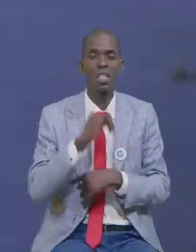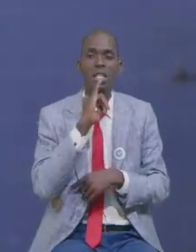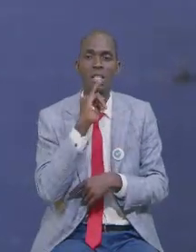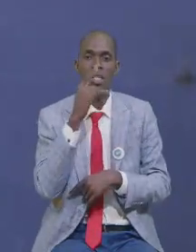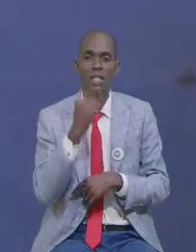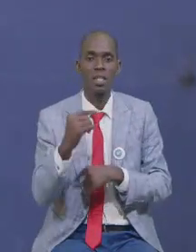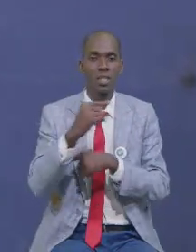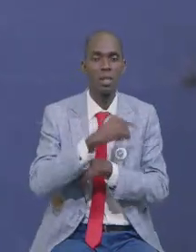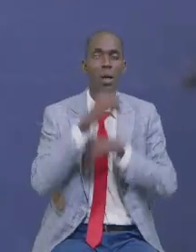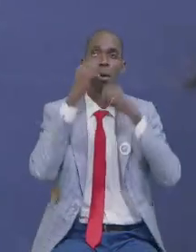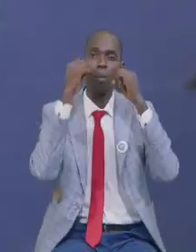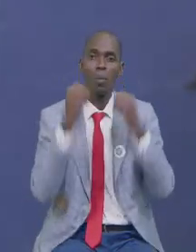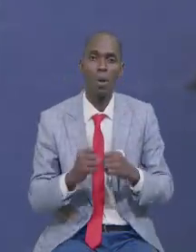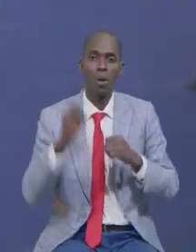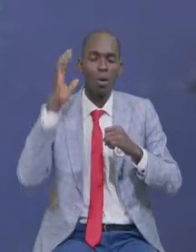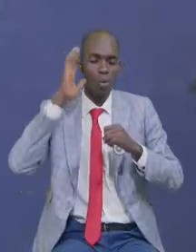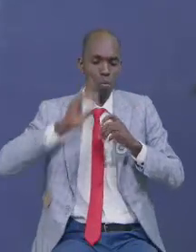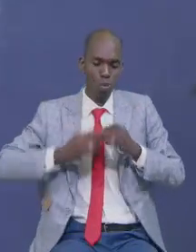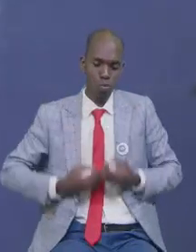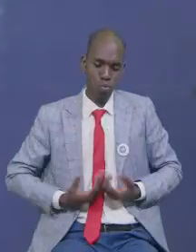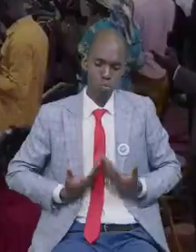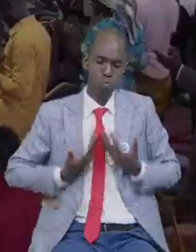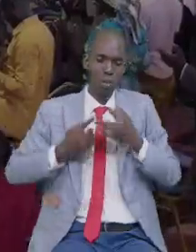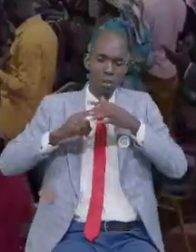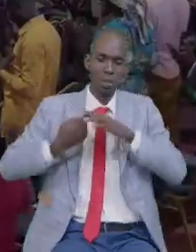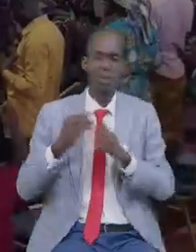power will be activated in my life.